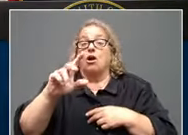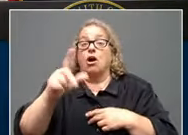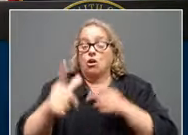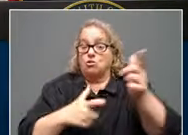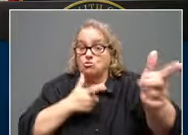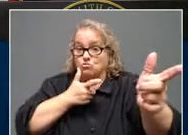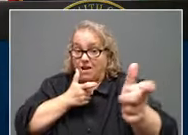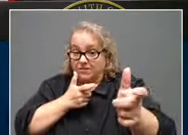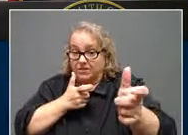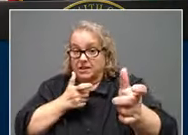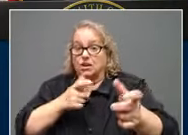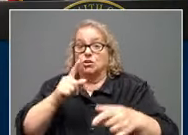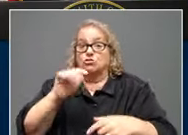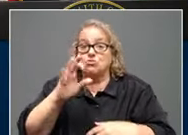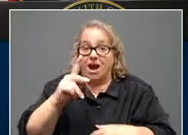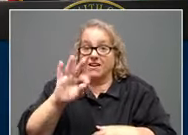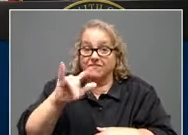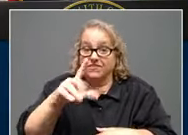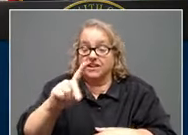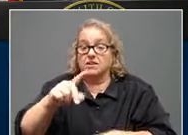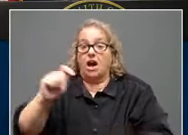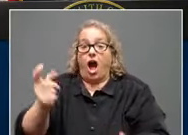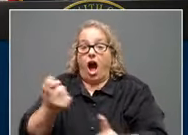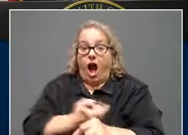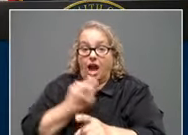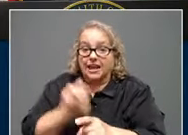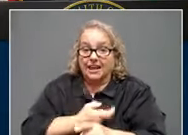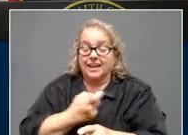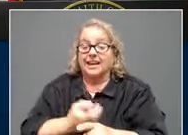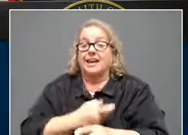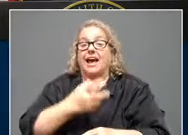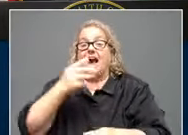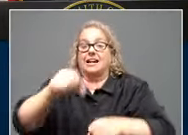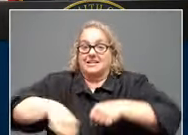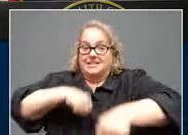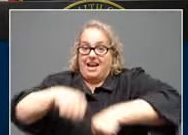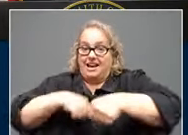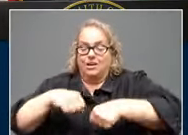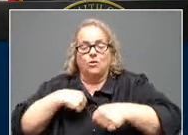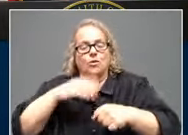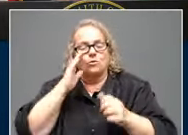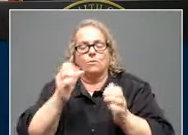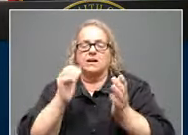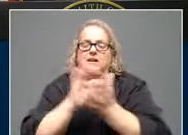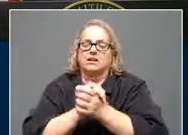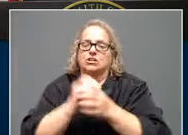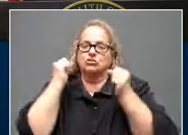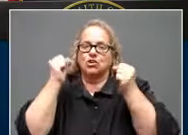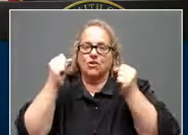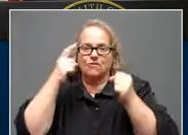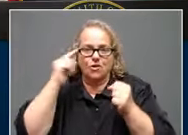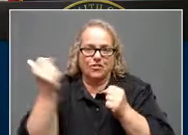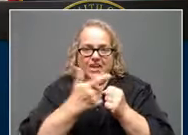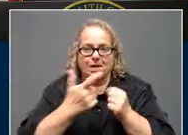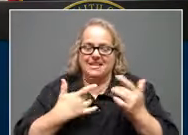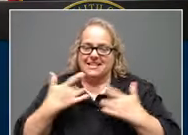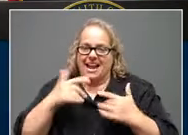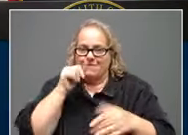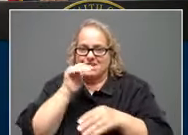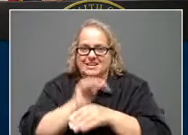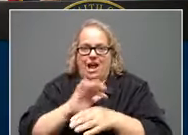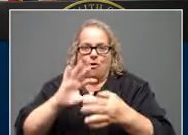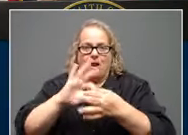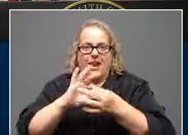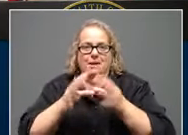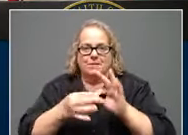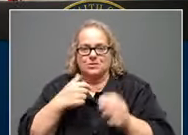basketball, golf, and Paralympic hand cycling. We're going to be cheering for them, and it's exciting that just about any night of the Olympics that we flip on, there may well be a